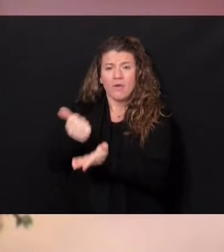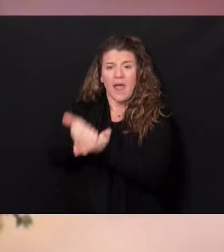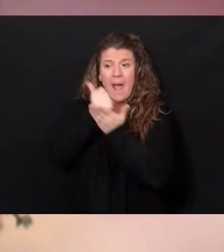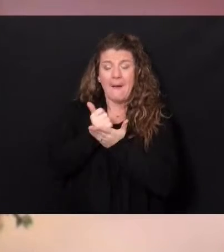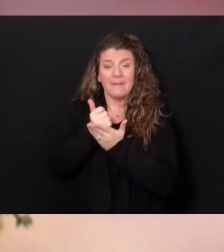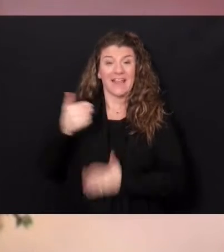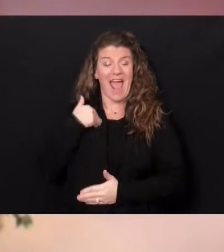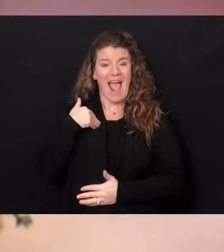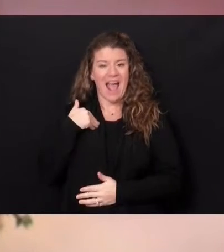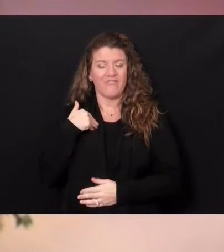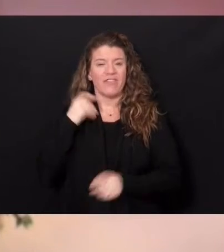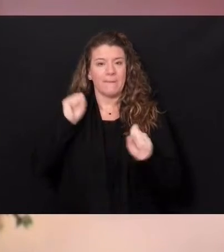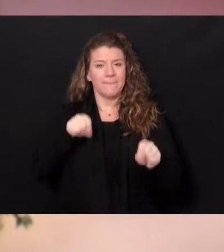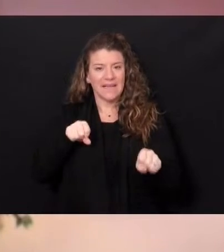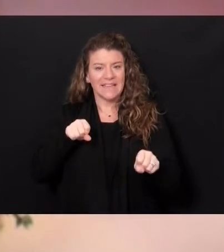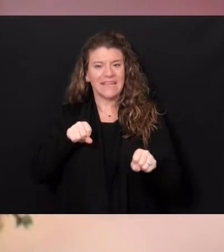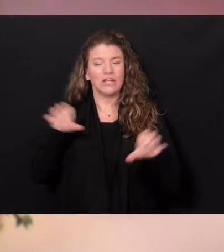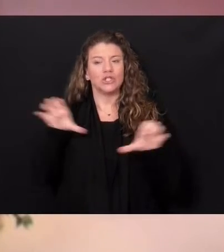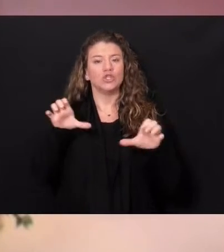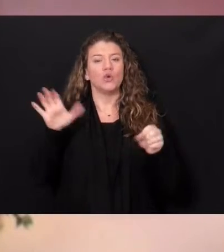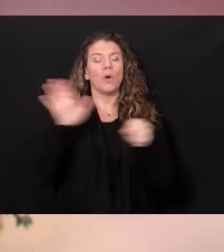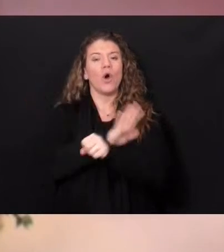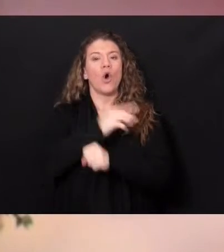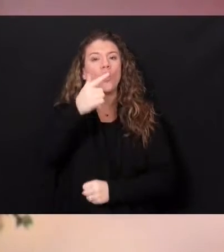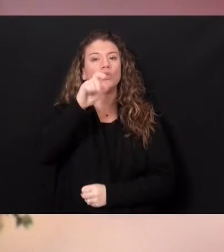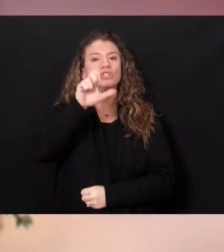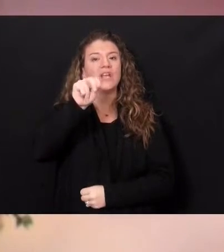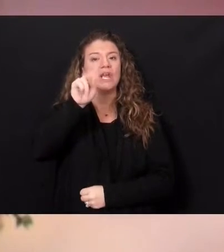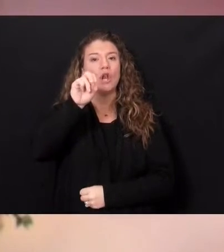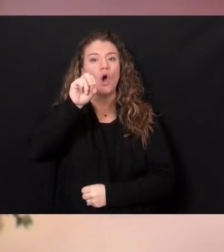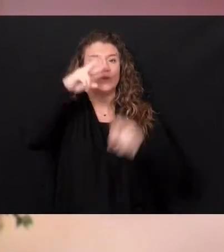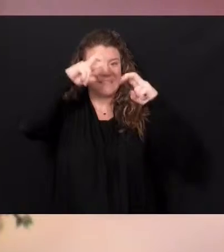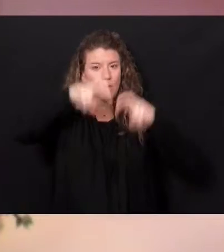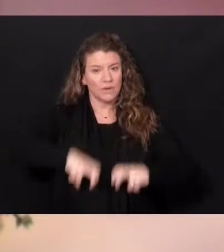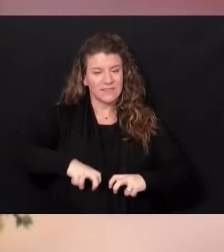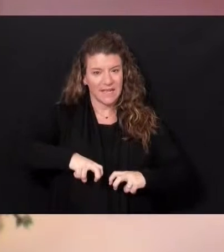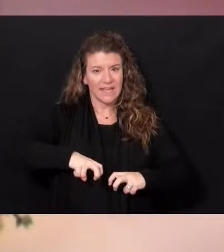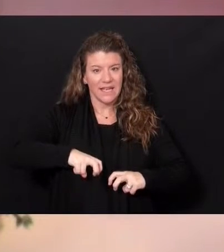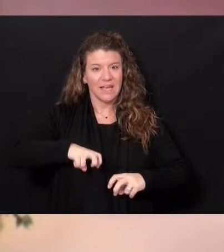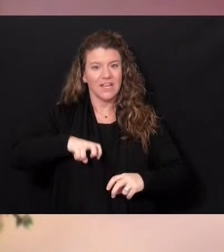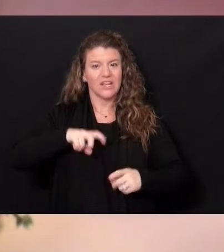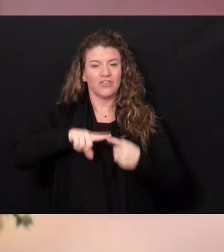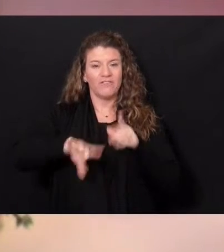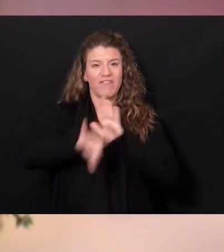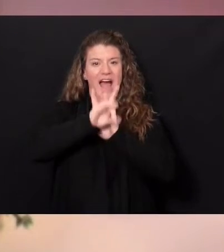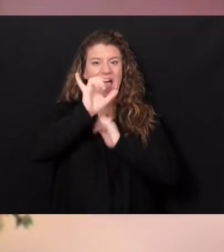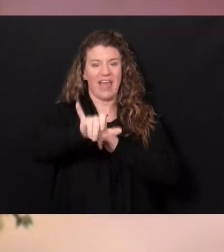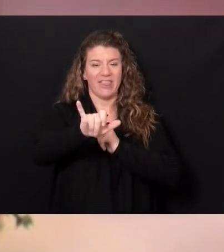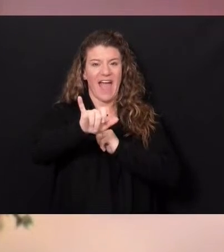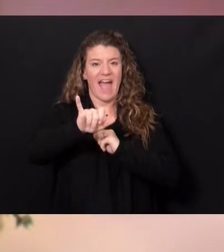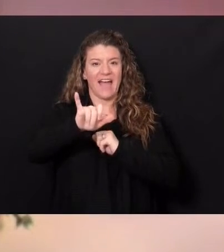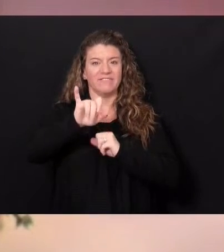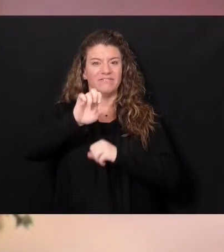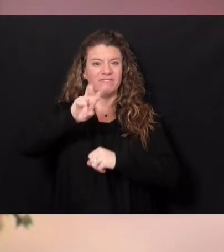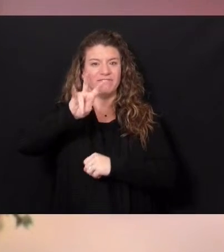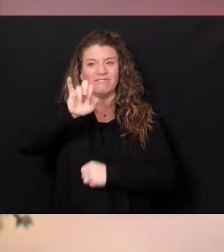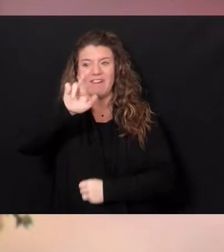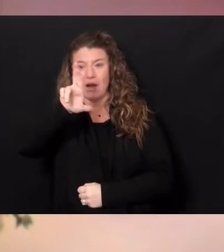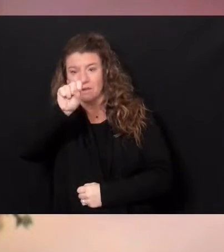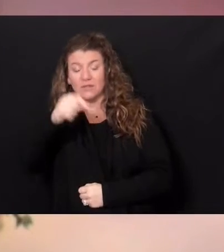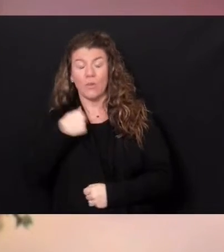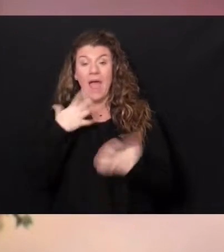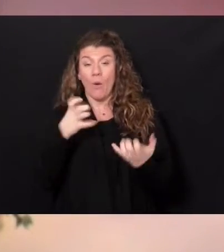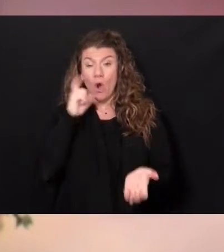have the ability to do whole genome sequencing on this virus. And I'd like to recognize